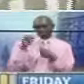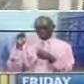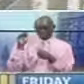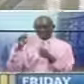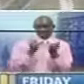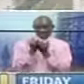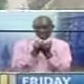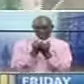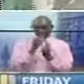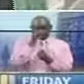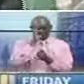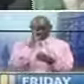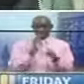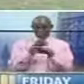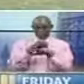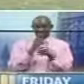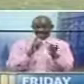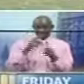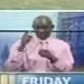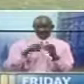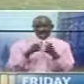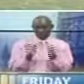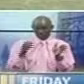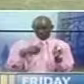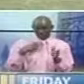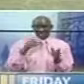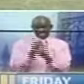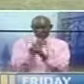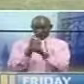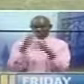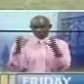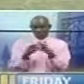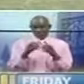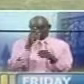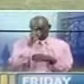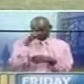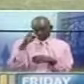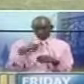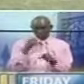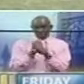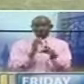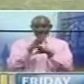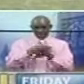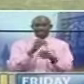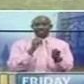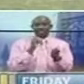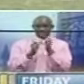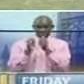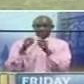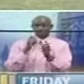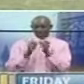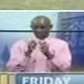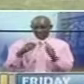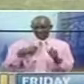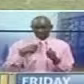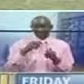The police cross-country championships will pave way for the rest of the disciplined forces, who are expected to hold their cross-country championships consecutively